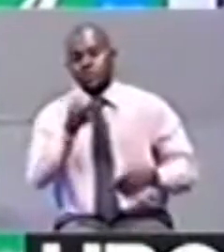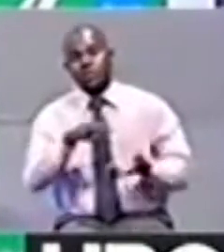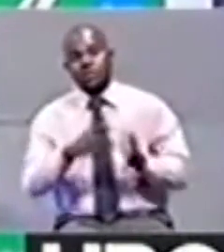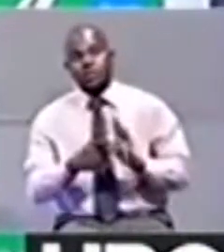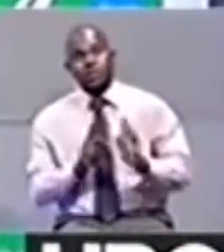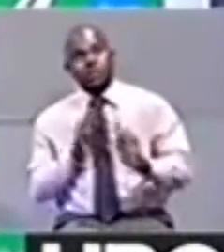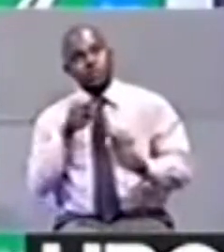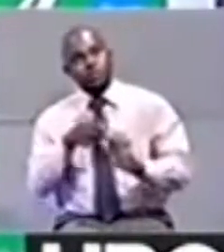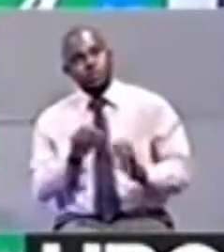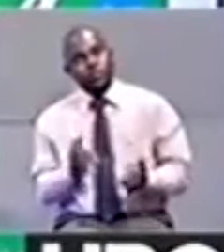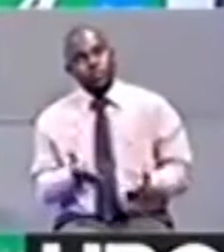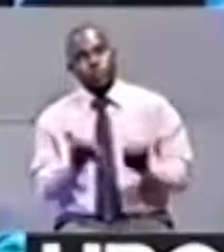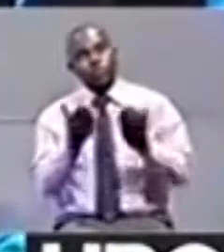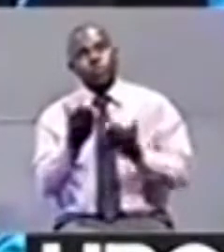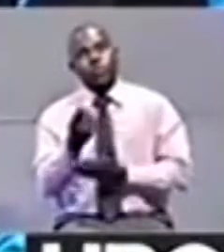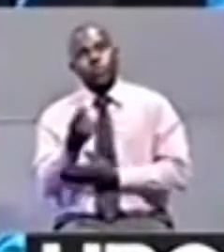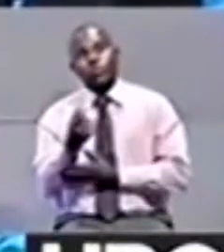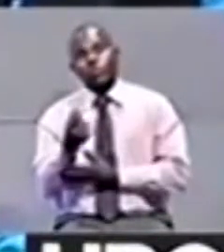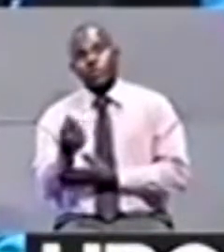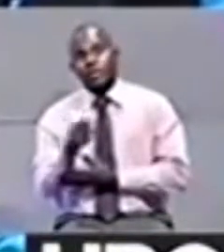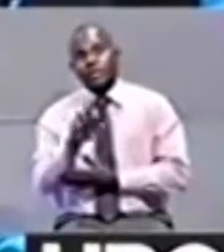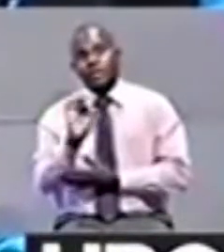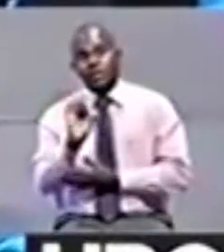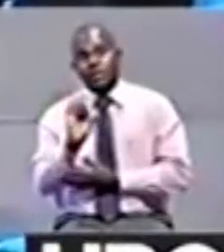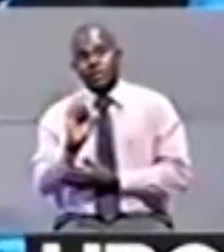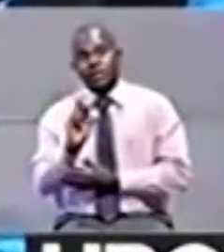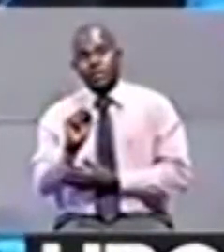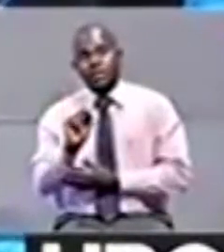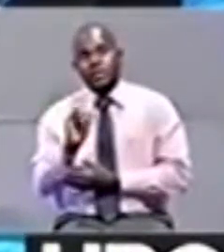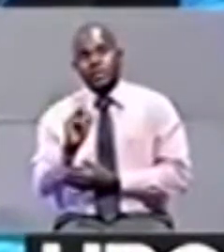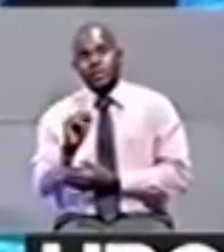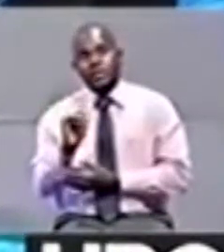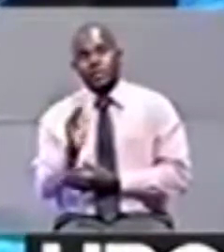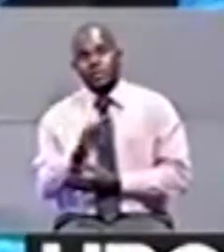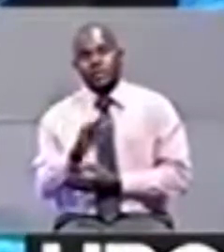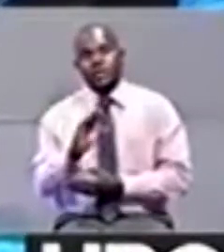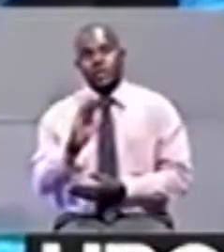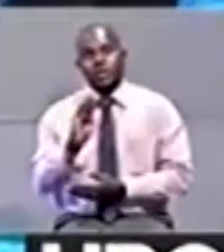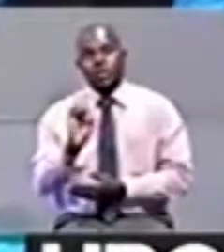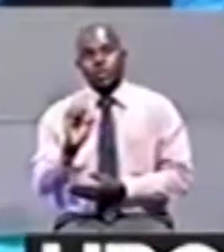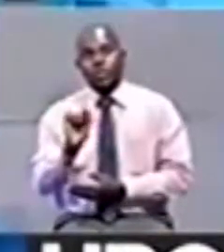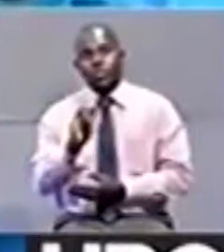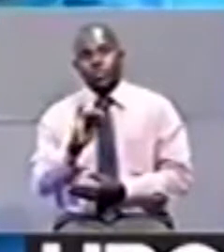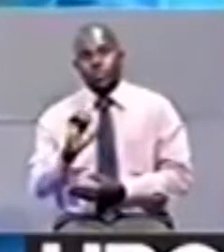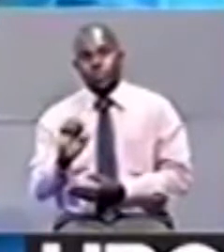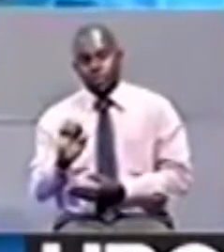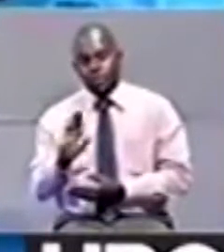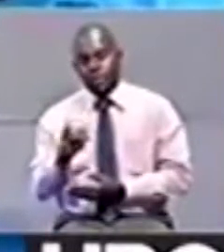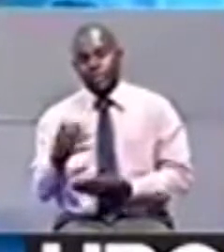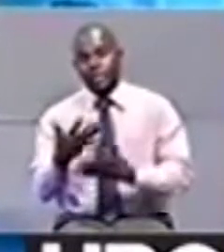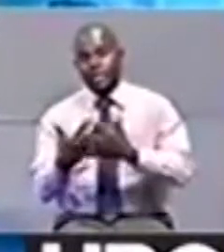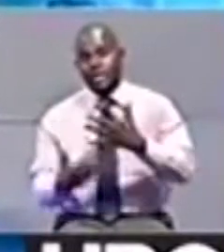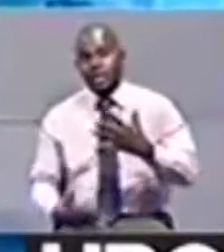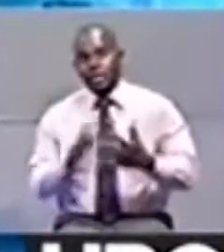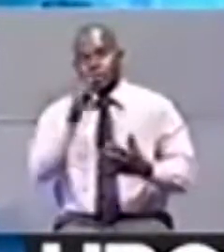at increasing household incomes in 8 villages of Nyendo, Kasumbikamo, Bungole and Mitala Maria, among others. The